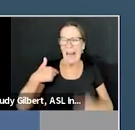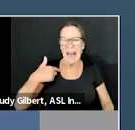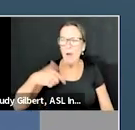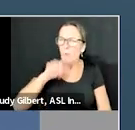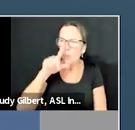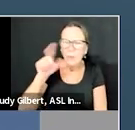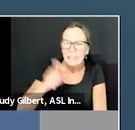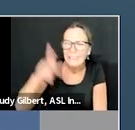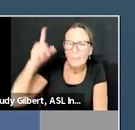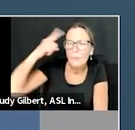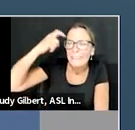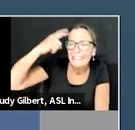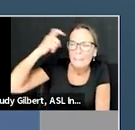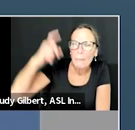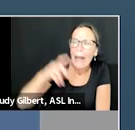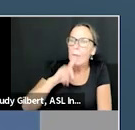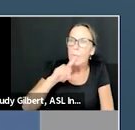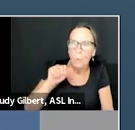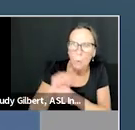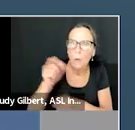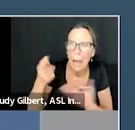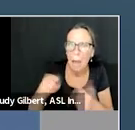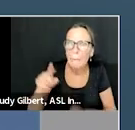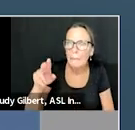neglect to go someplace.